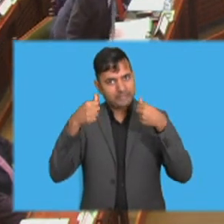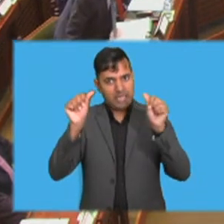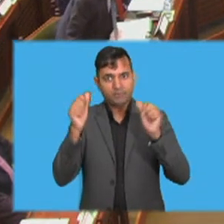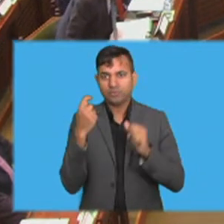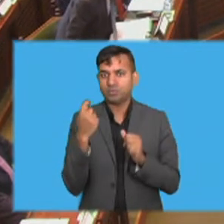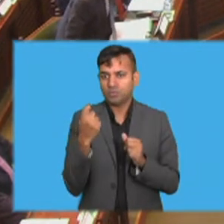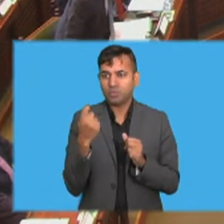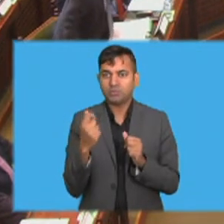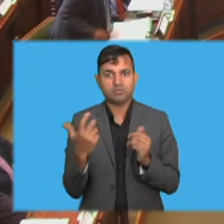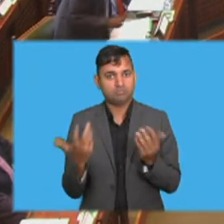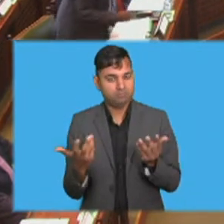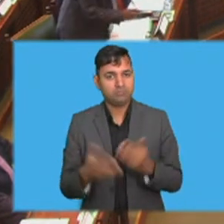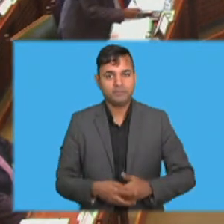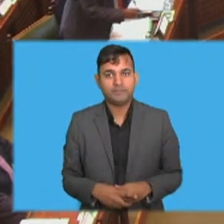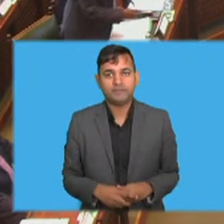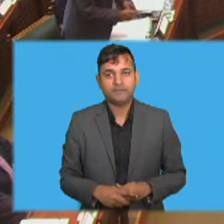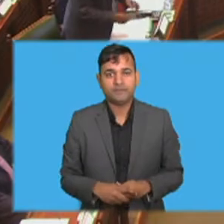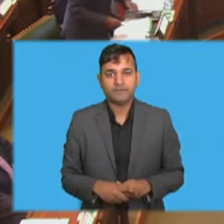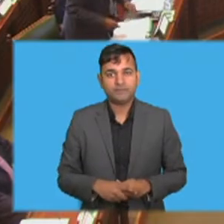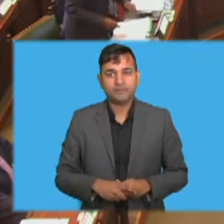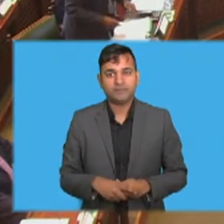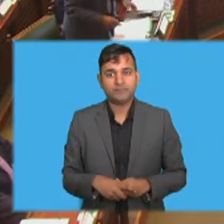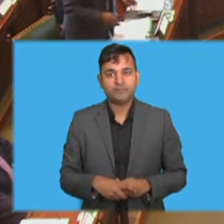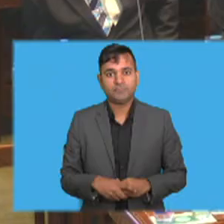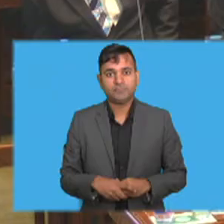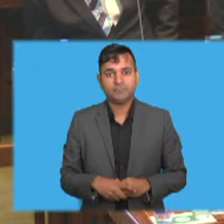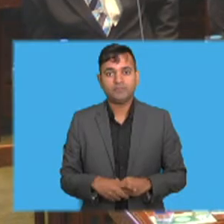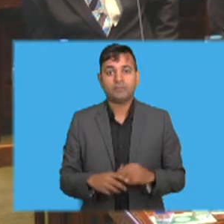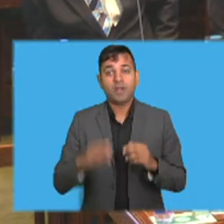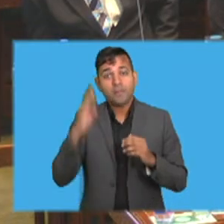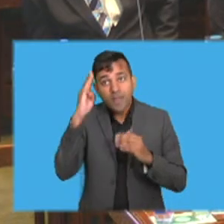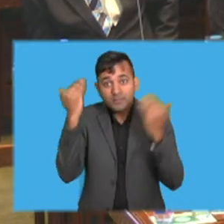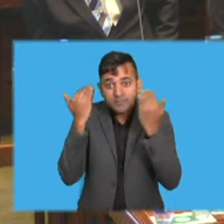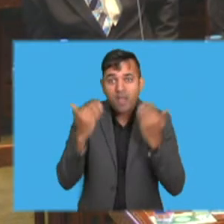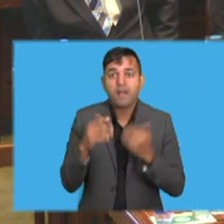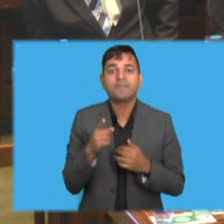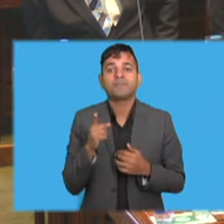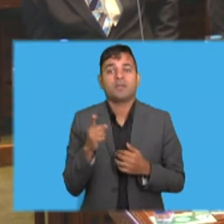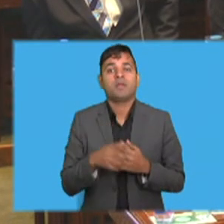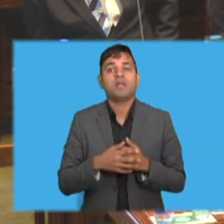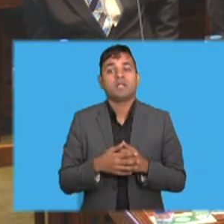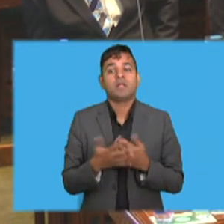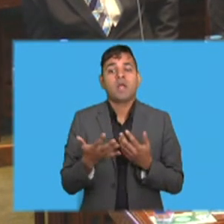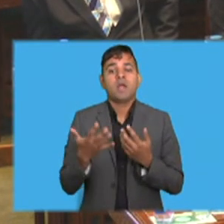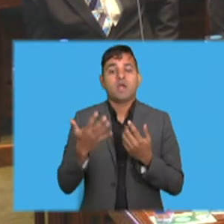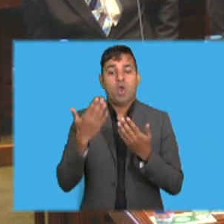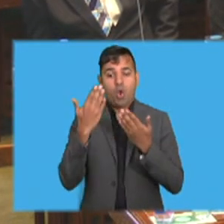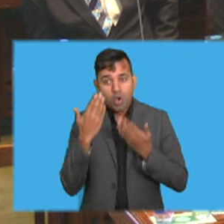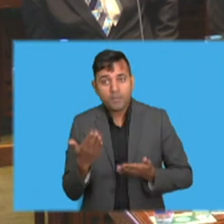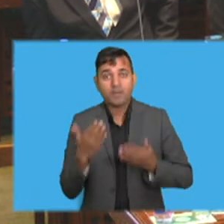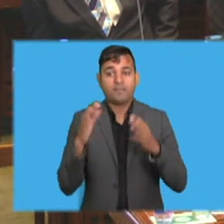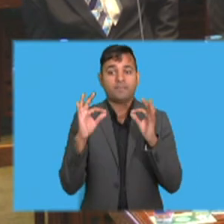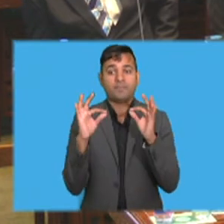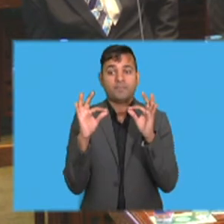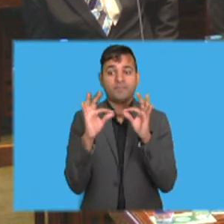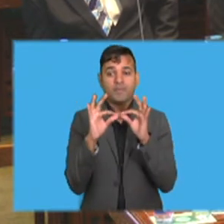It's not a different question. It's not a different question. Madam Speaker, on a point of order, the Honourable Biman Prasad shows his